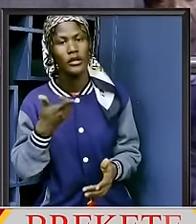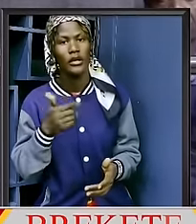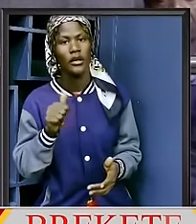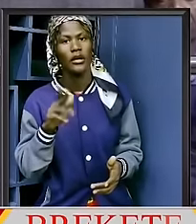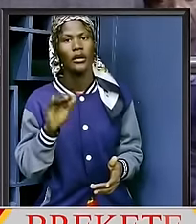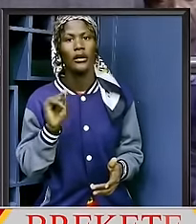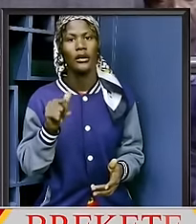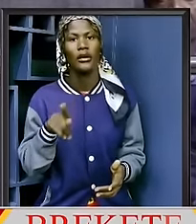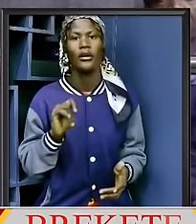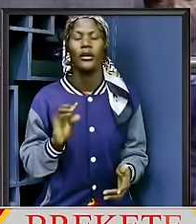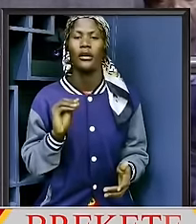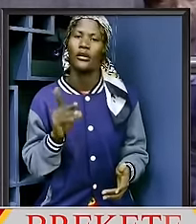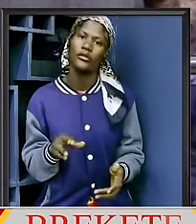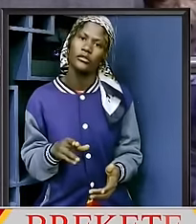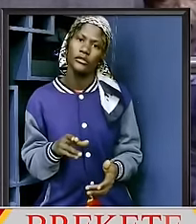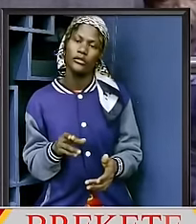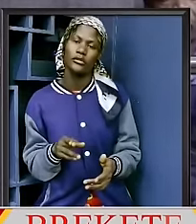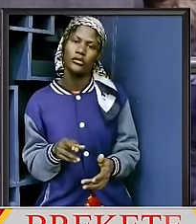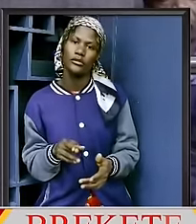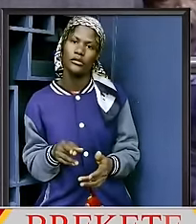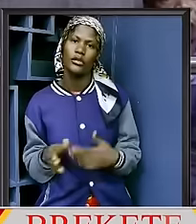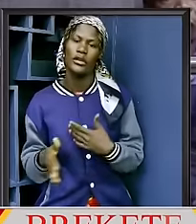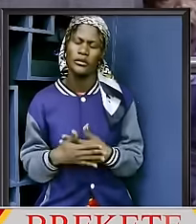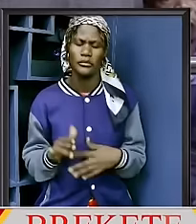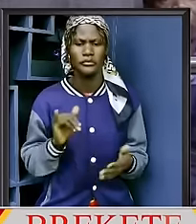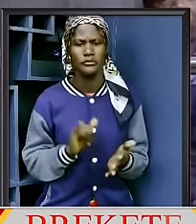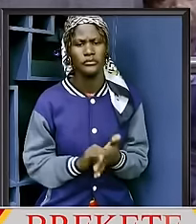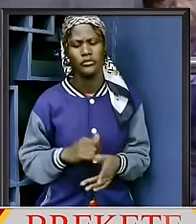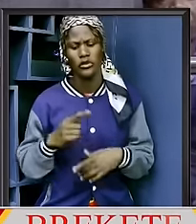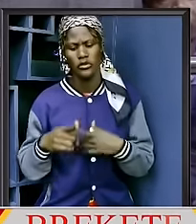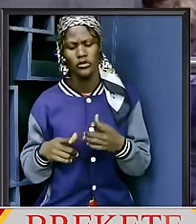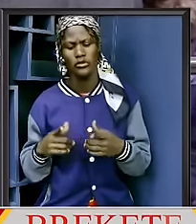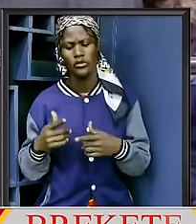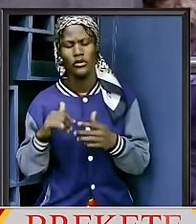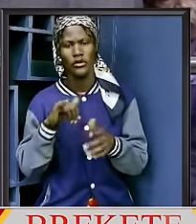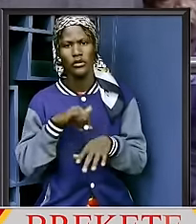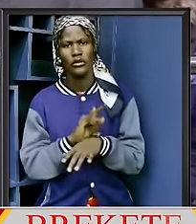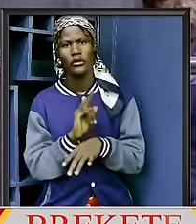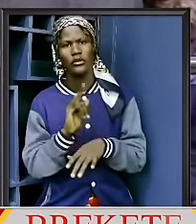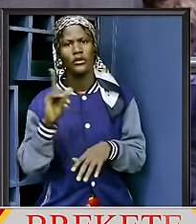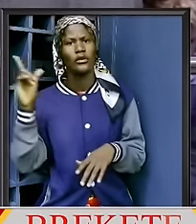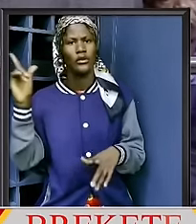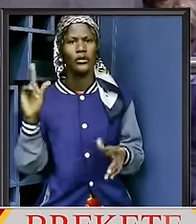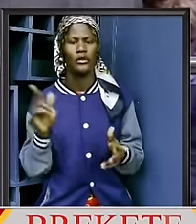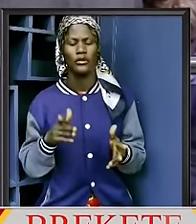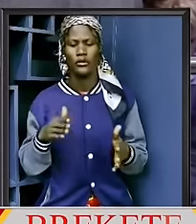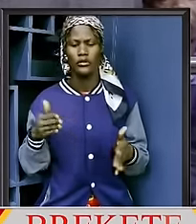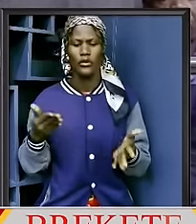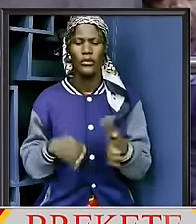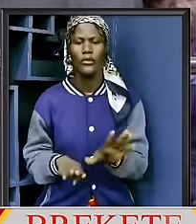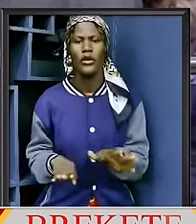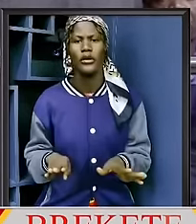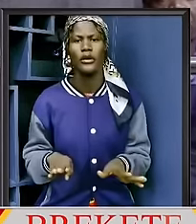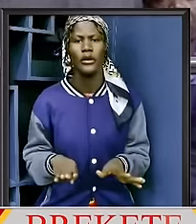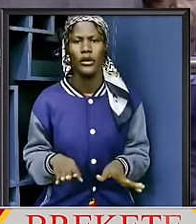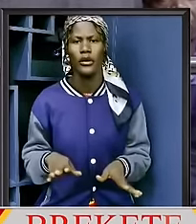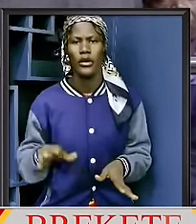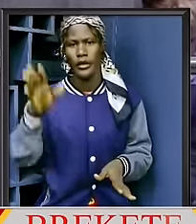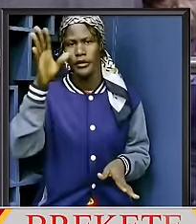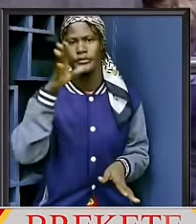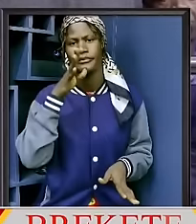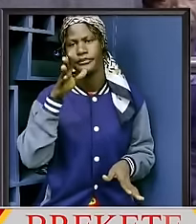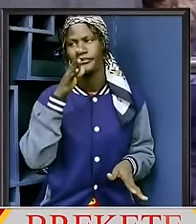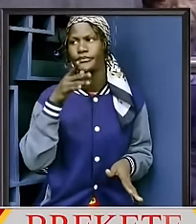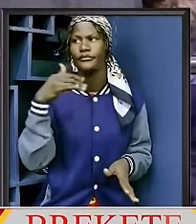me, when all this thing happened, that woman traveled to Lagos. She went to bury the mother. So they called her. That